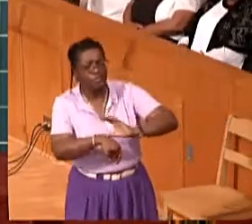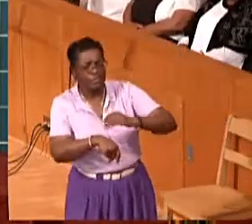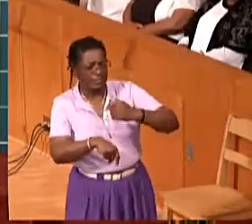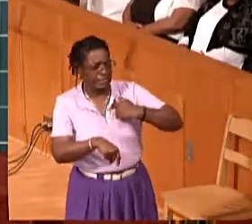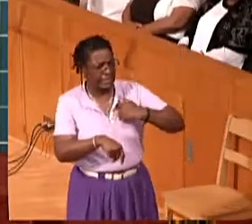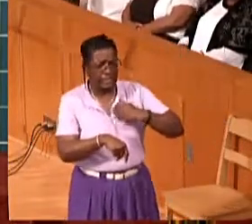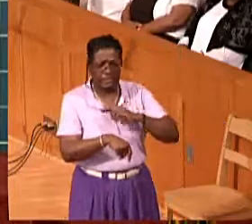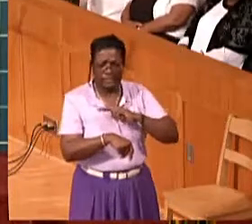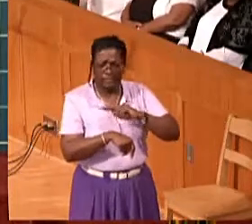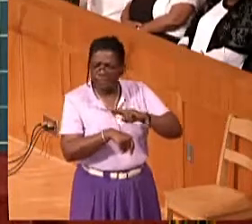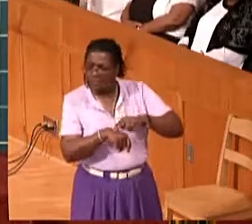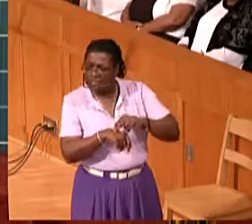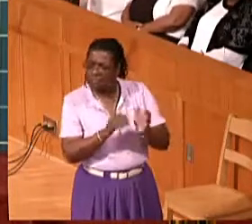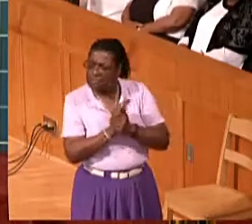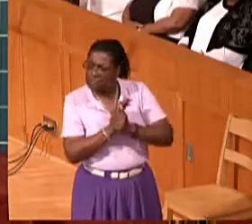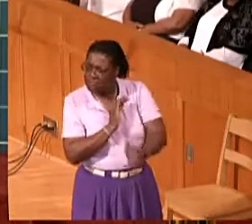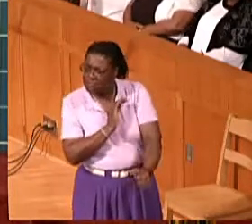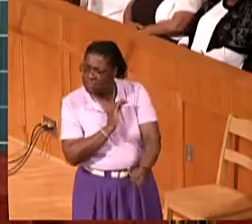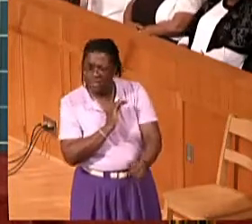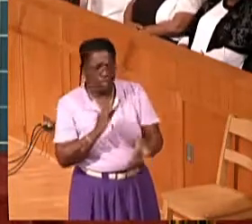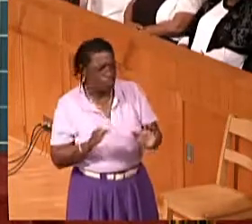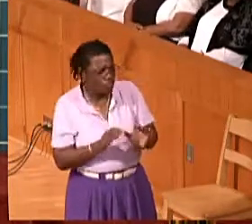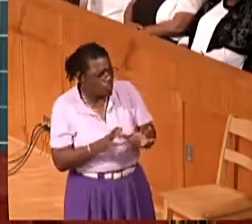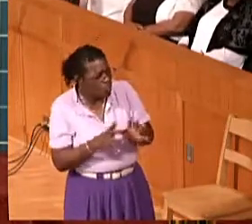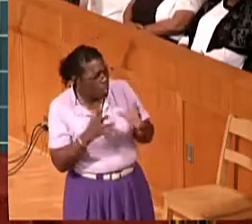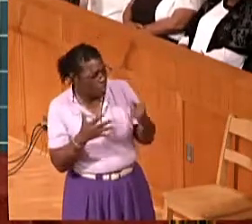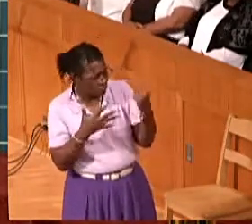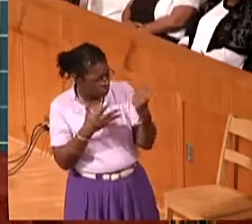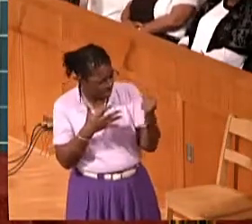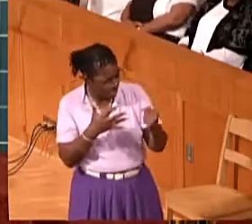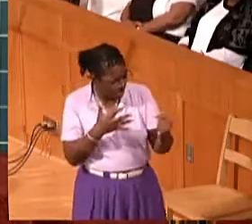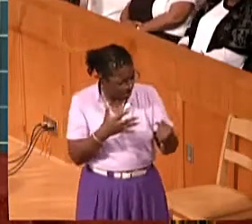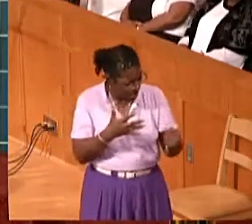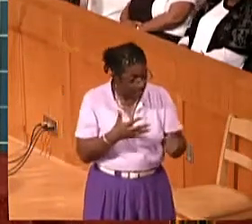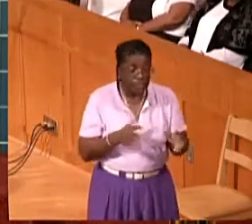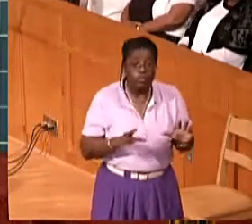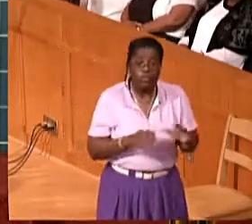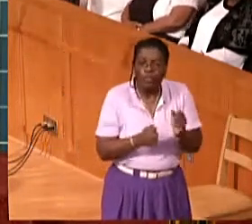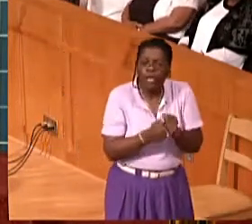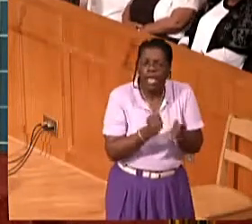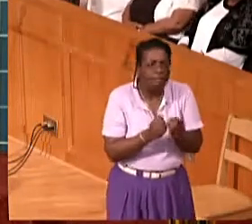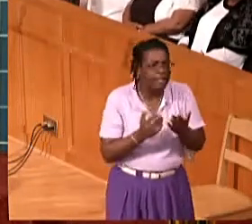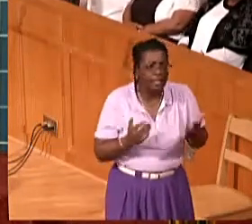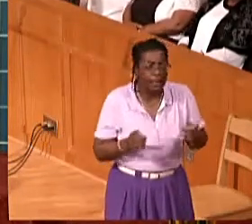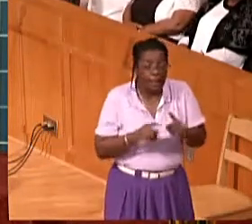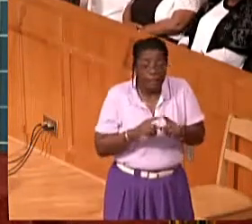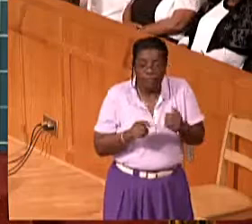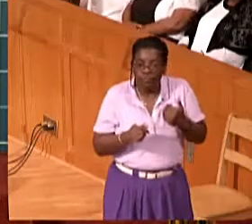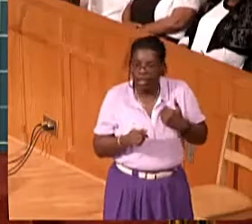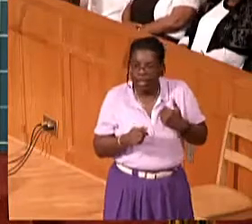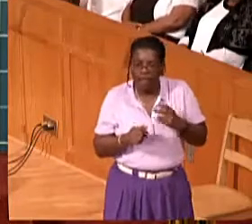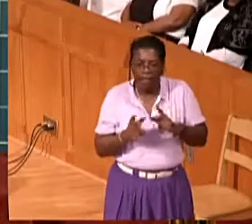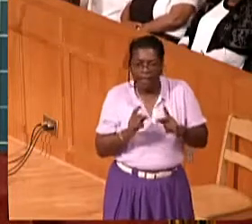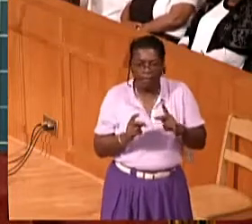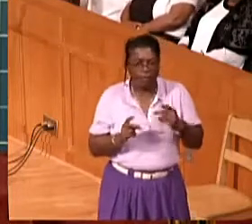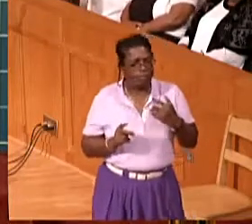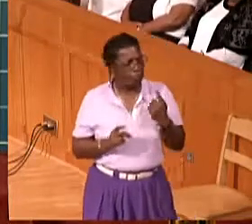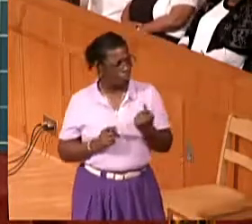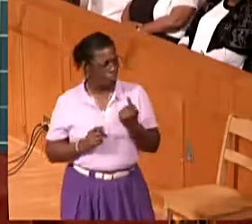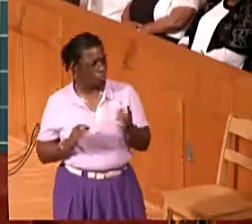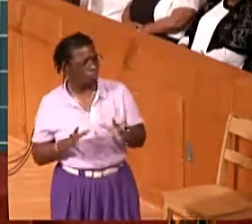and can do a whole lot of stuff, and they're doing everything. And then you have people in the church who can't do but one